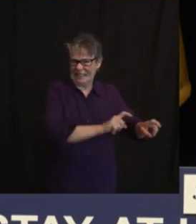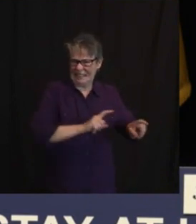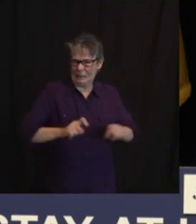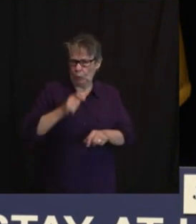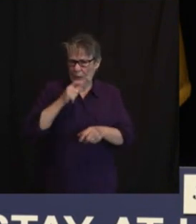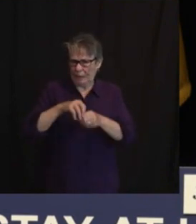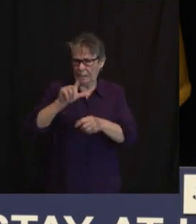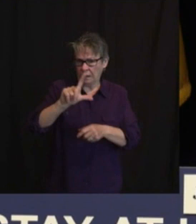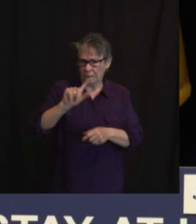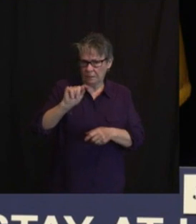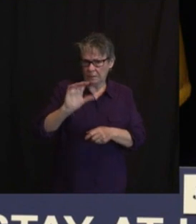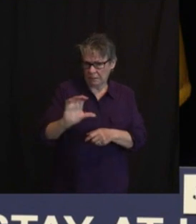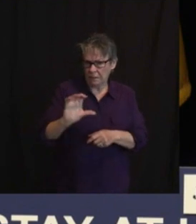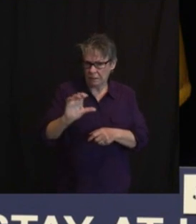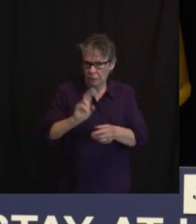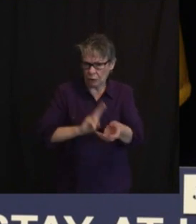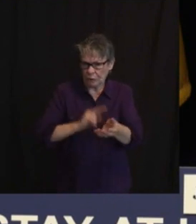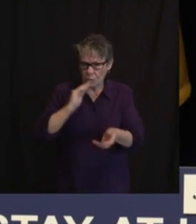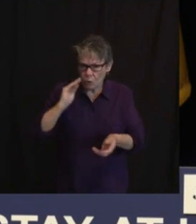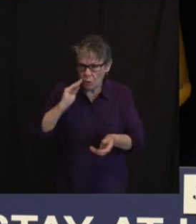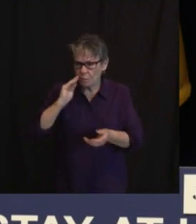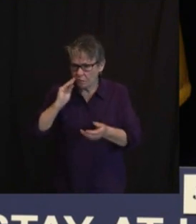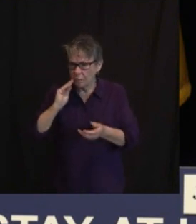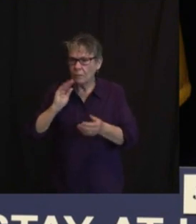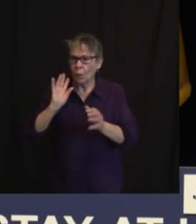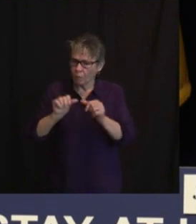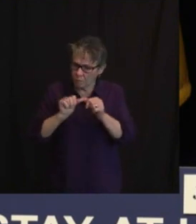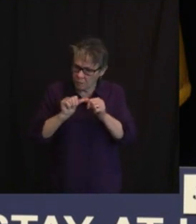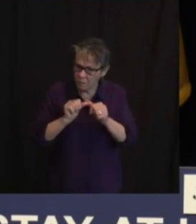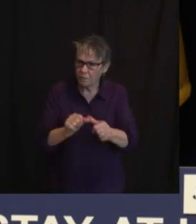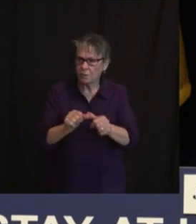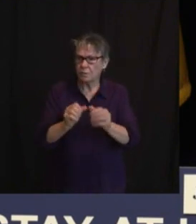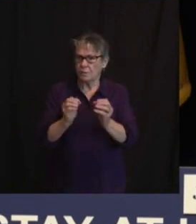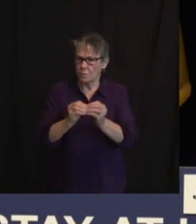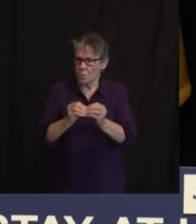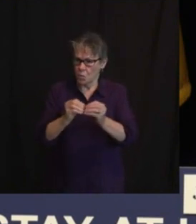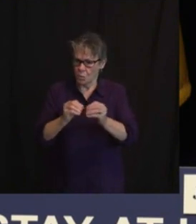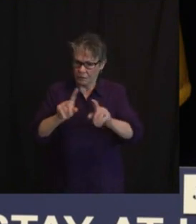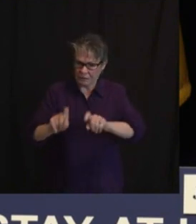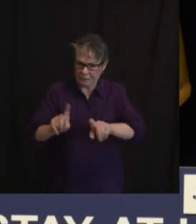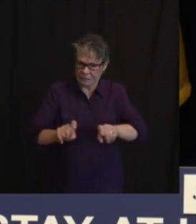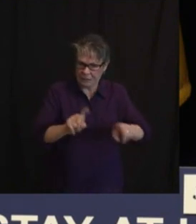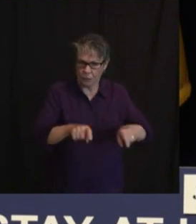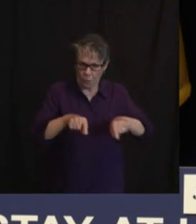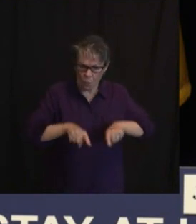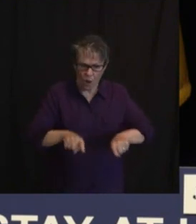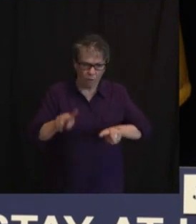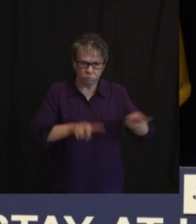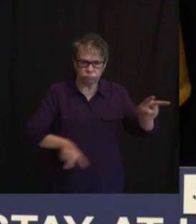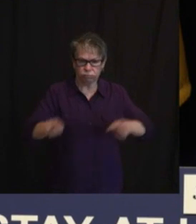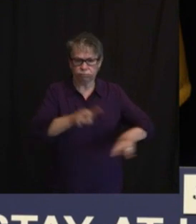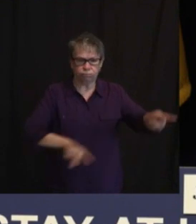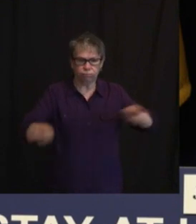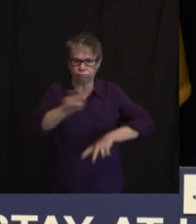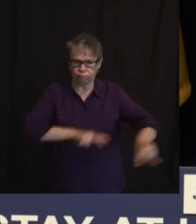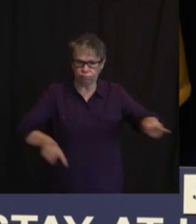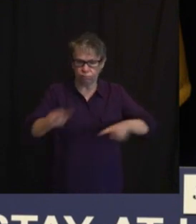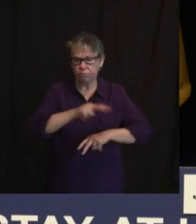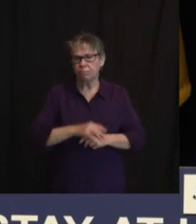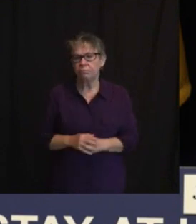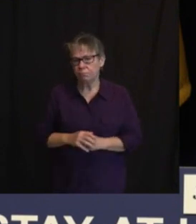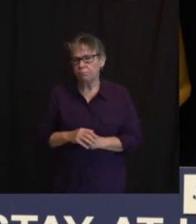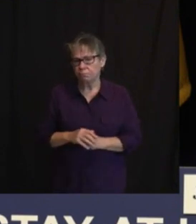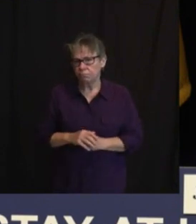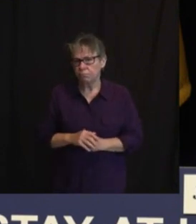receiving lots of questions about the allocation of personal protective equipment, or PPE, specifically the supplies to our